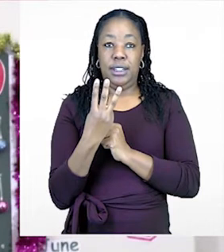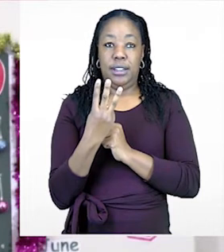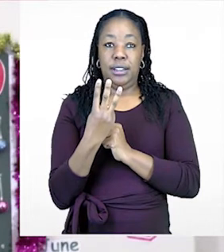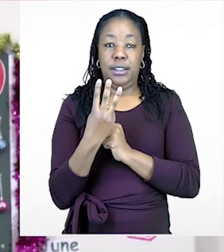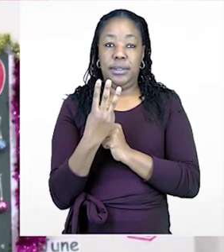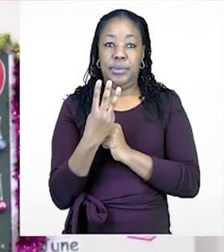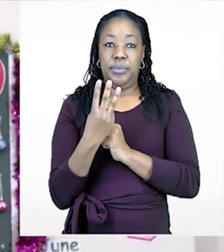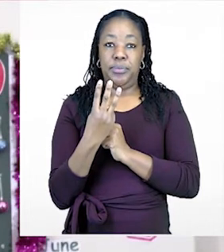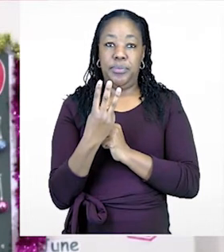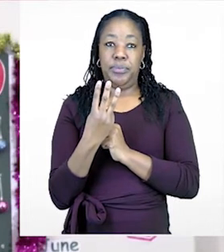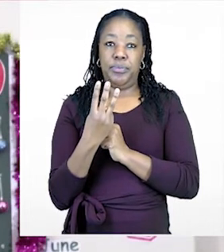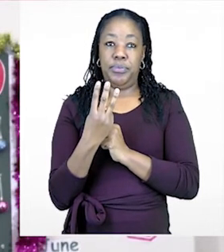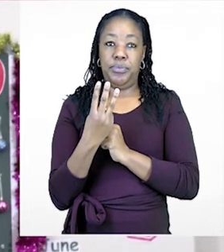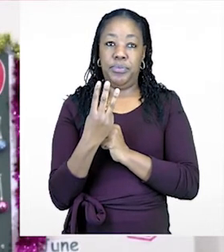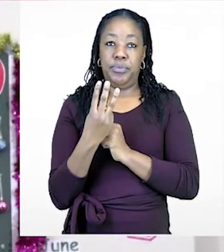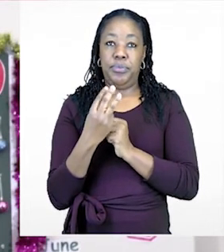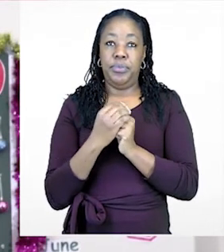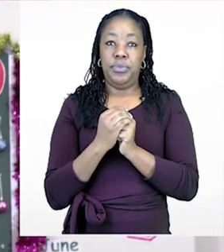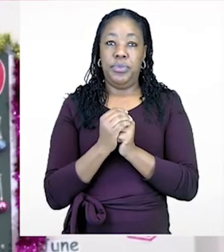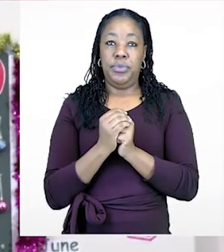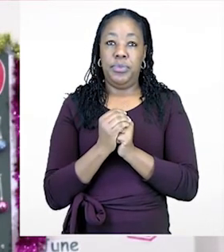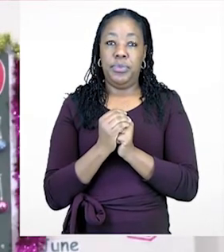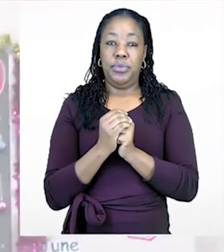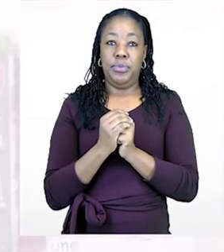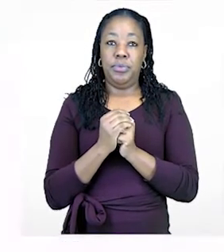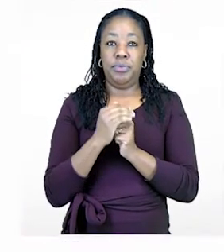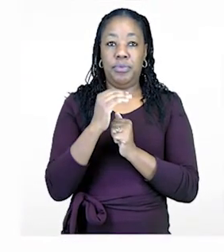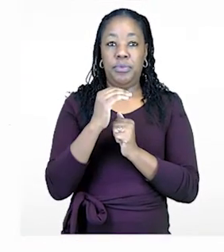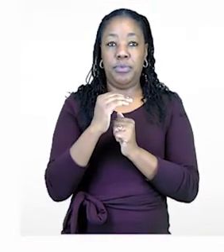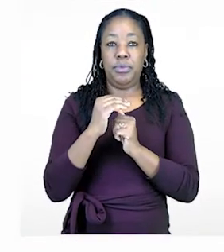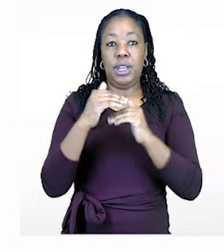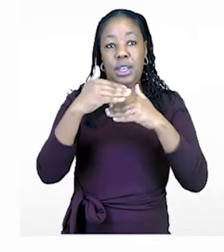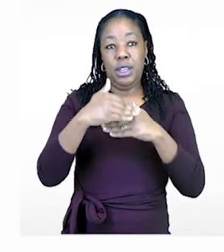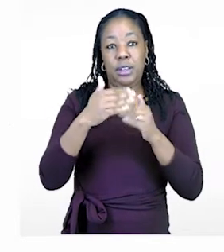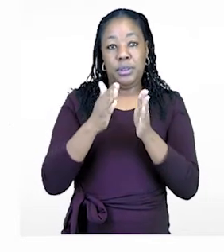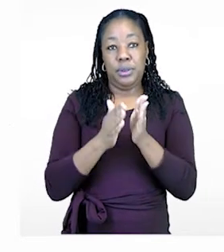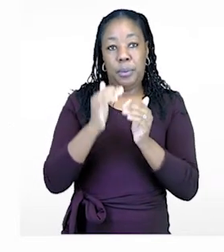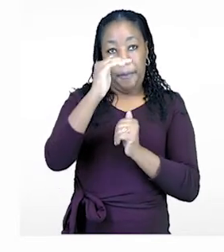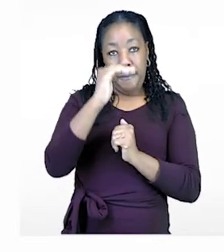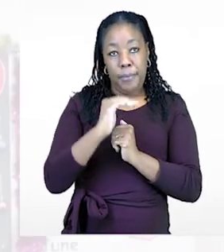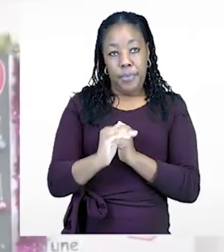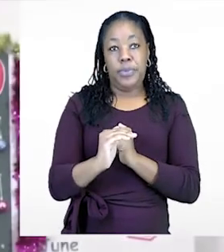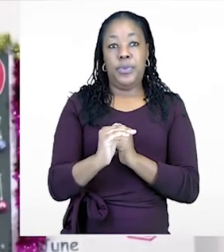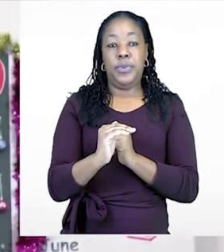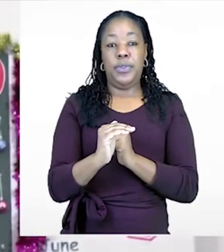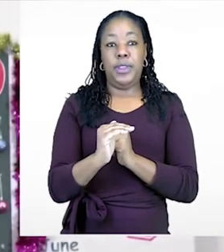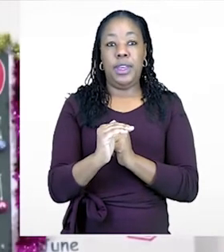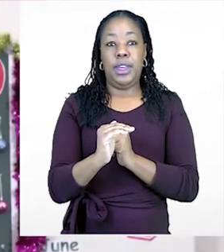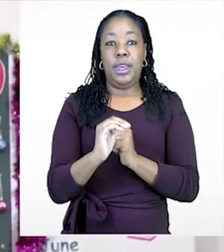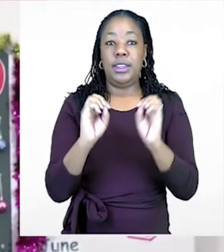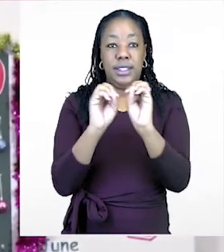blank. And the number you should put in there is the number 4. Can you please write your 4?